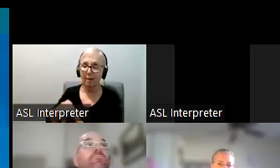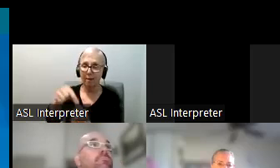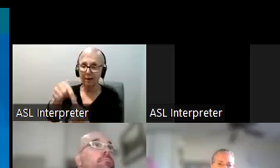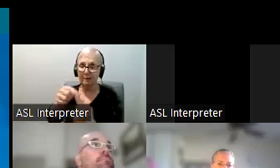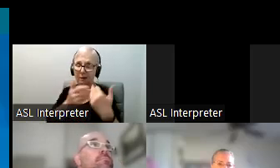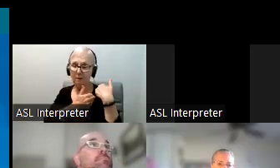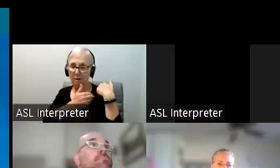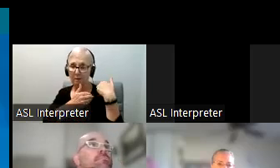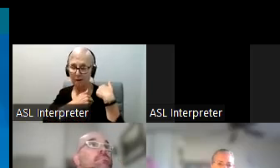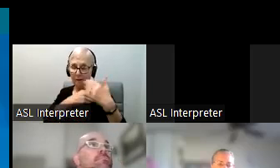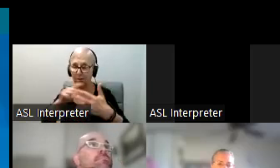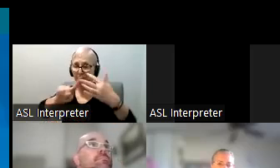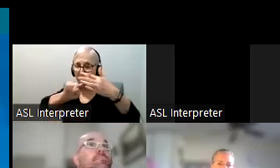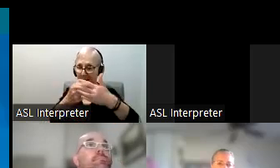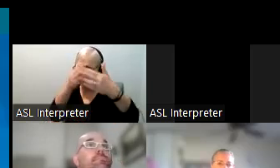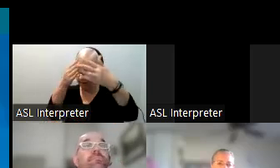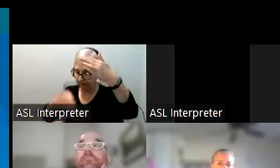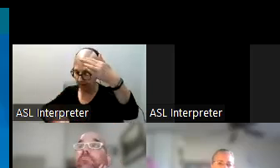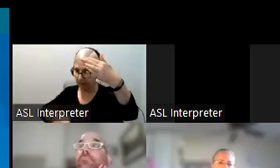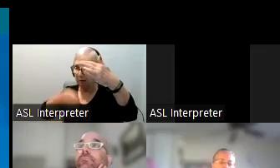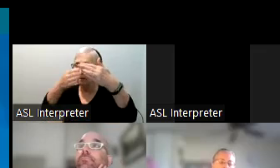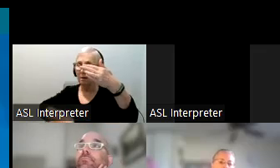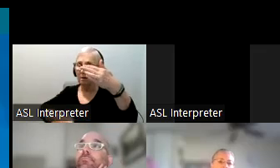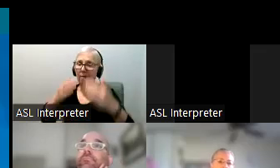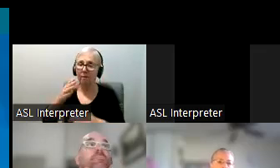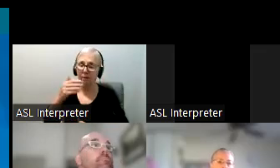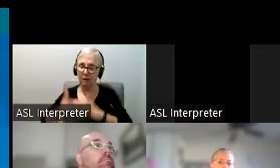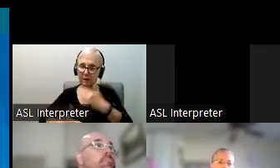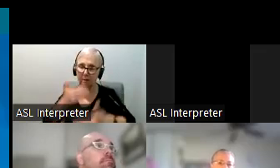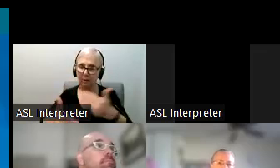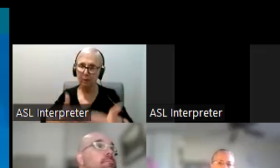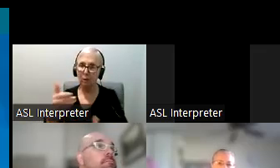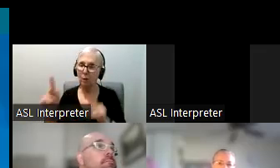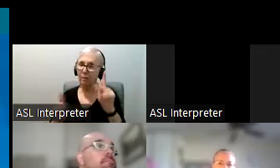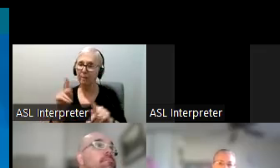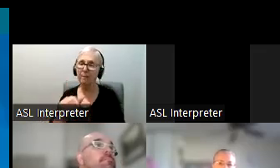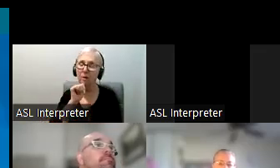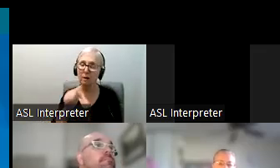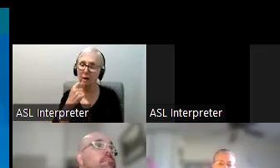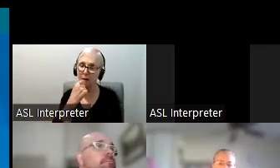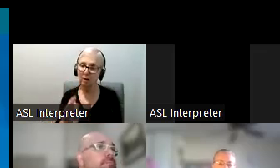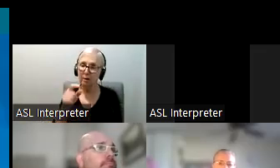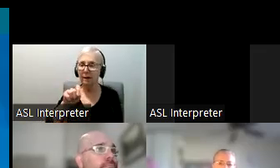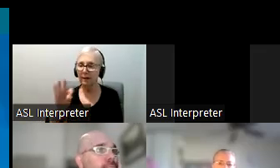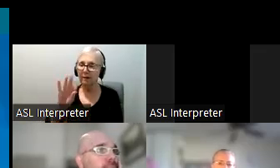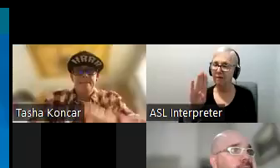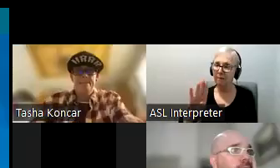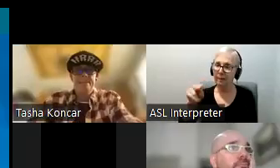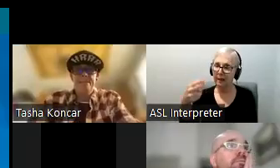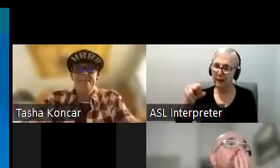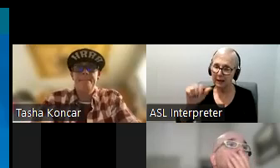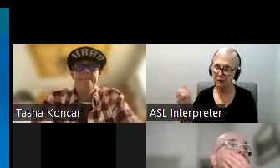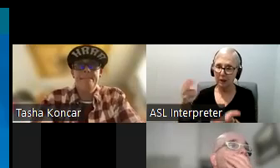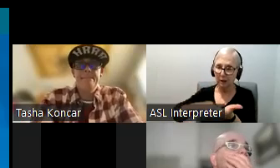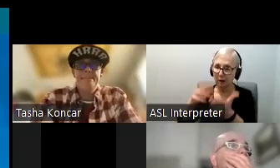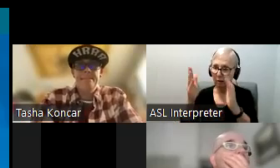to bottom. And there has to be a grievance process where people are not told, if a BHA contractor